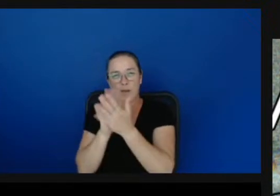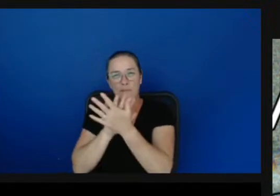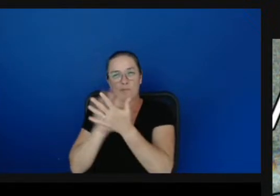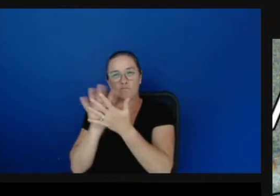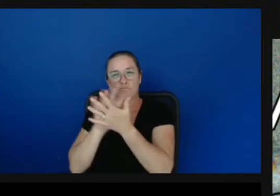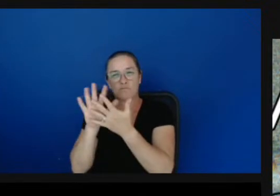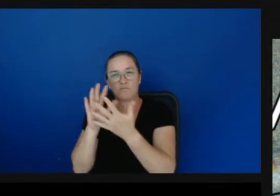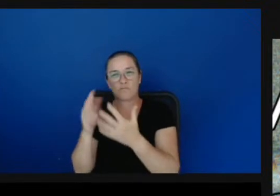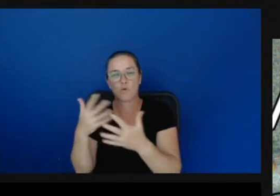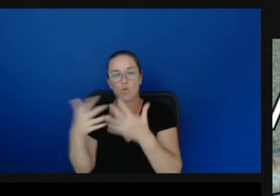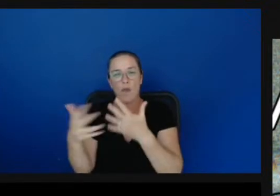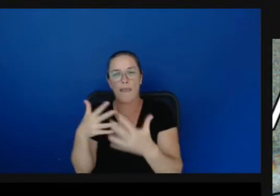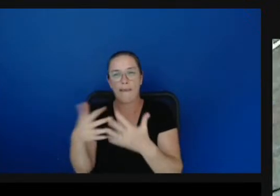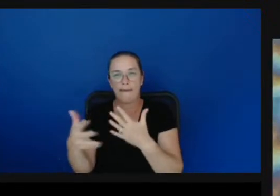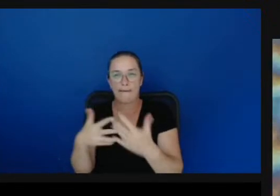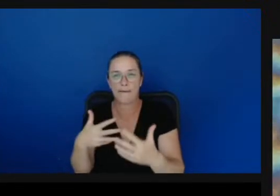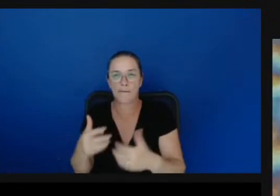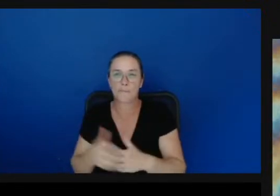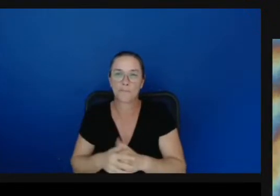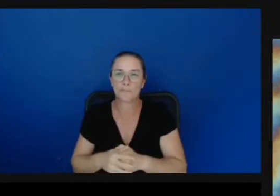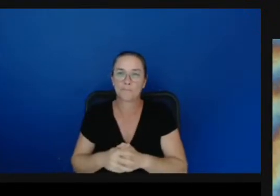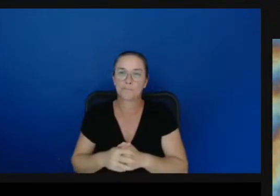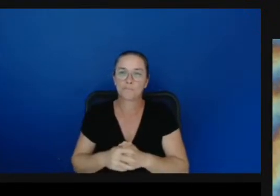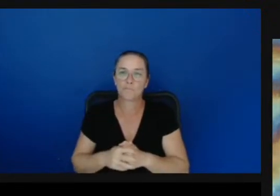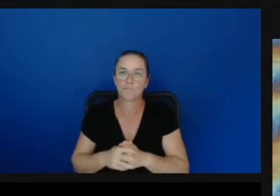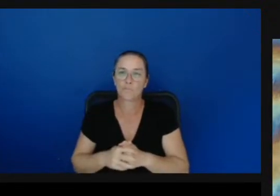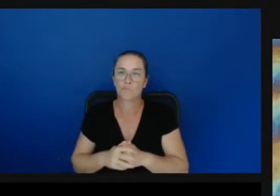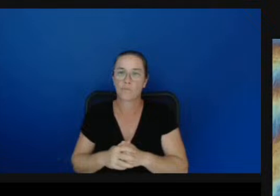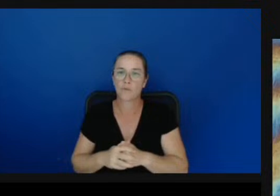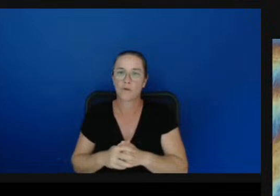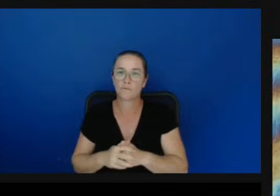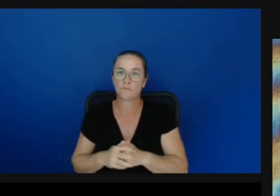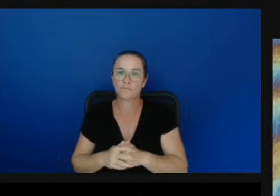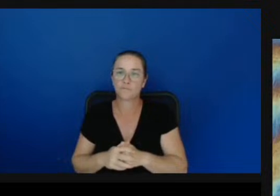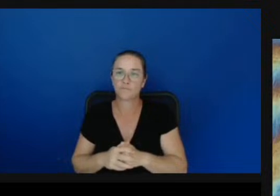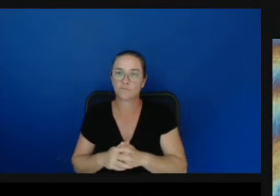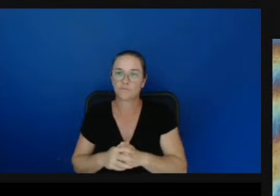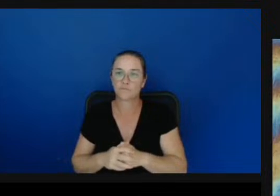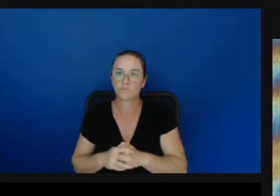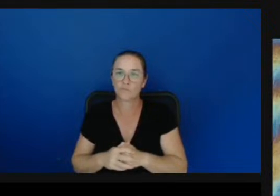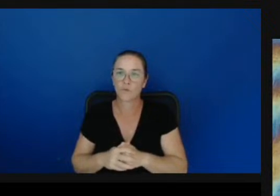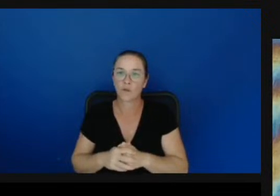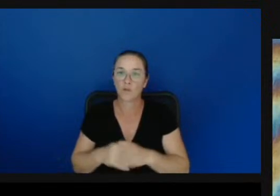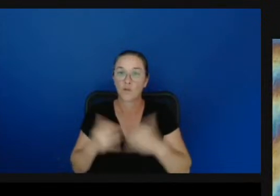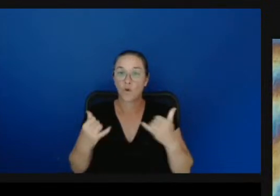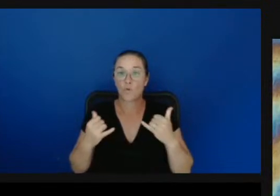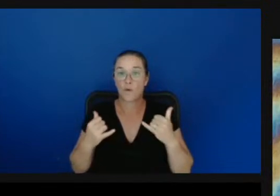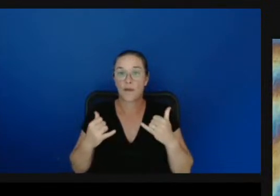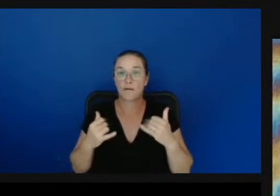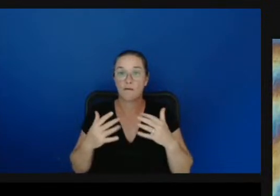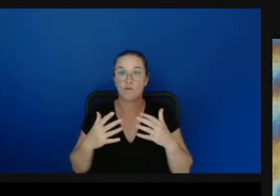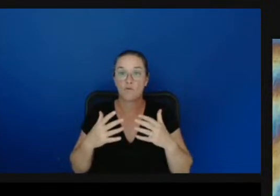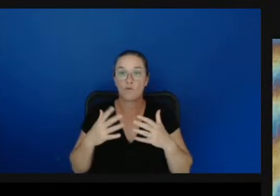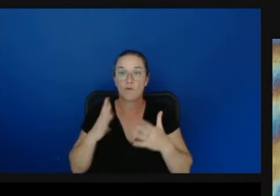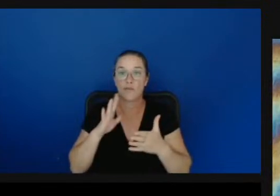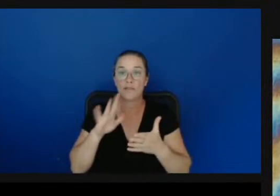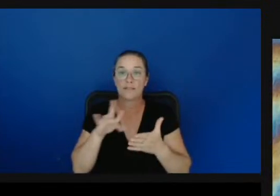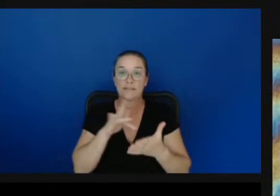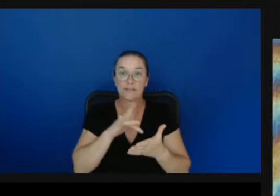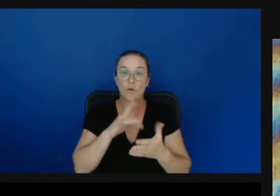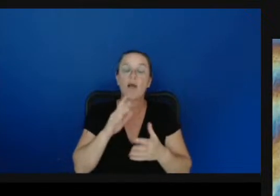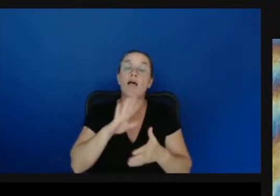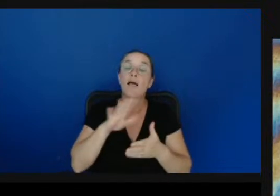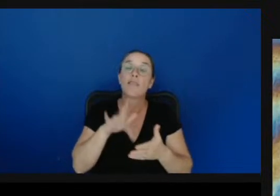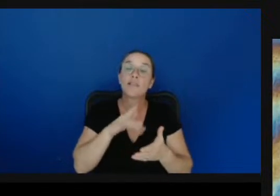as well or at all. But clearly the center through the first 3 pulses was here before we saw that